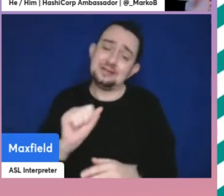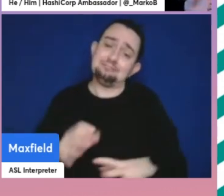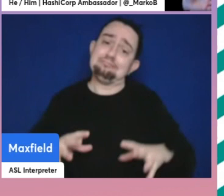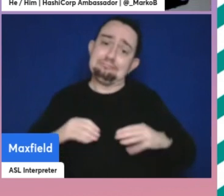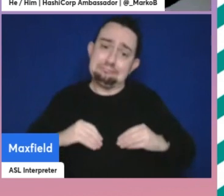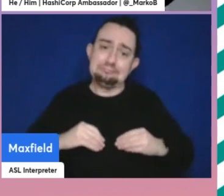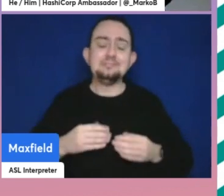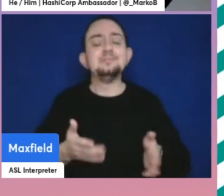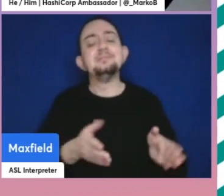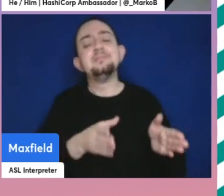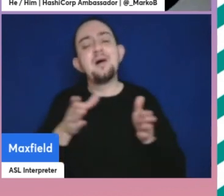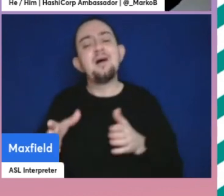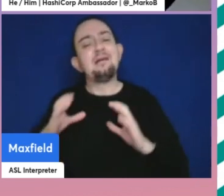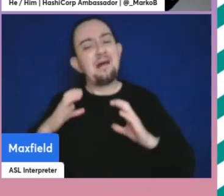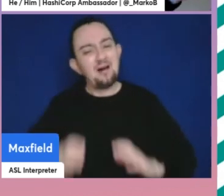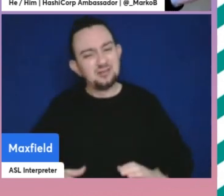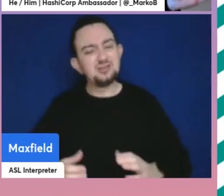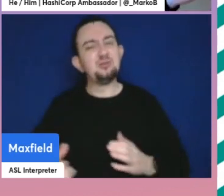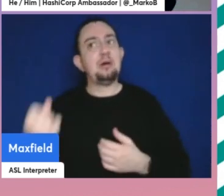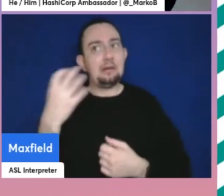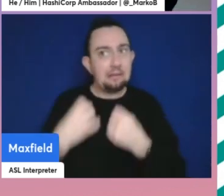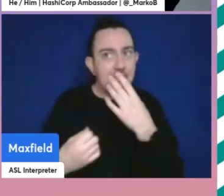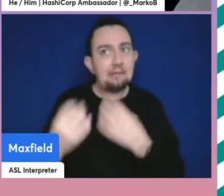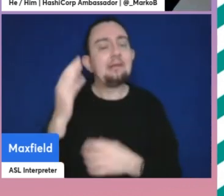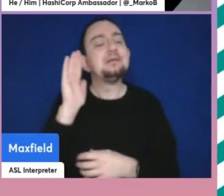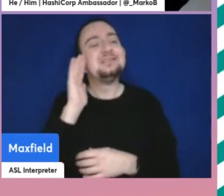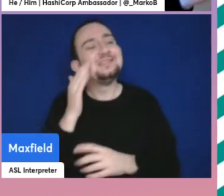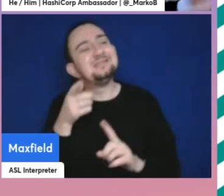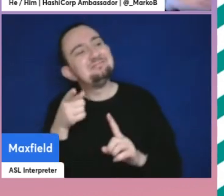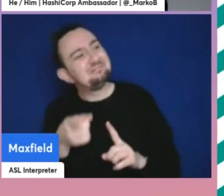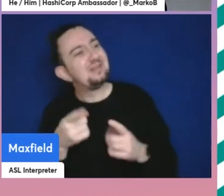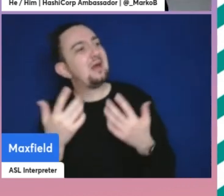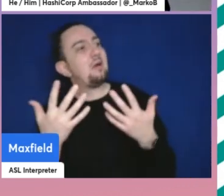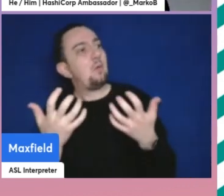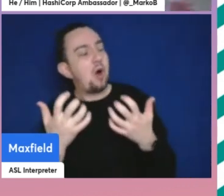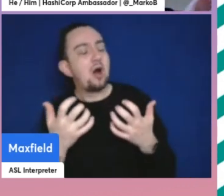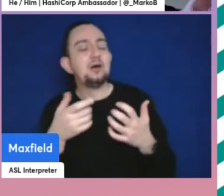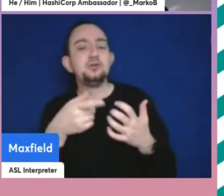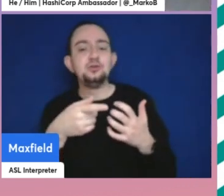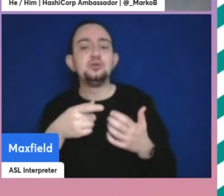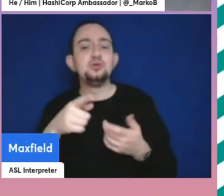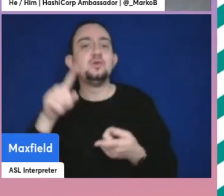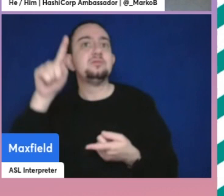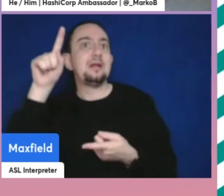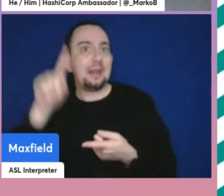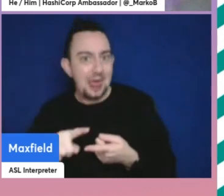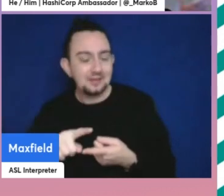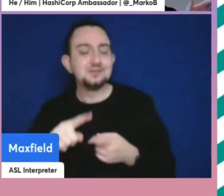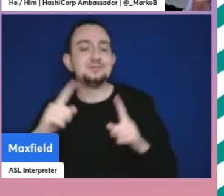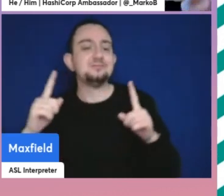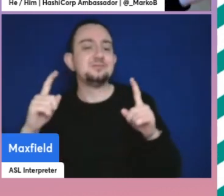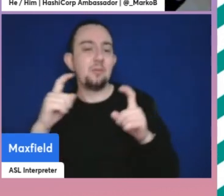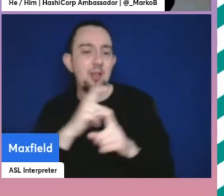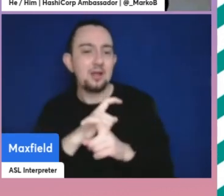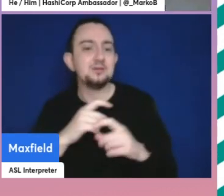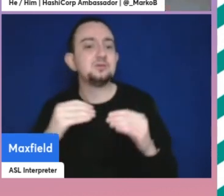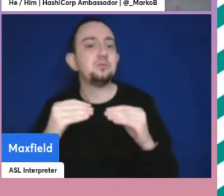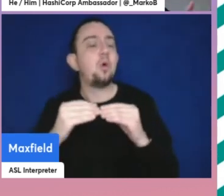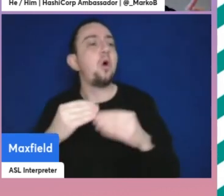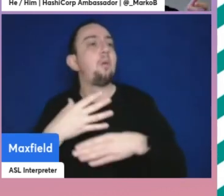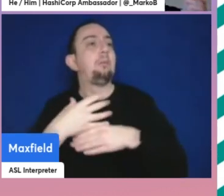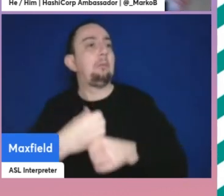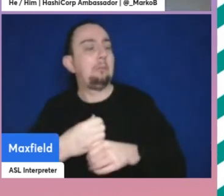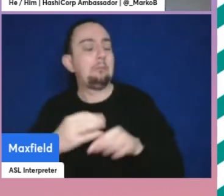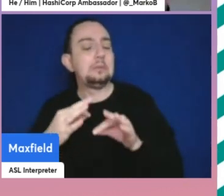with our customers, is usually everybody's trying to kind of abstract the complexity or remove the complexity away, and trying